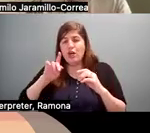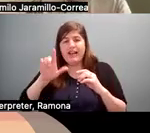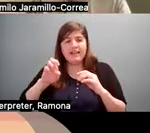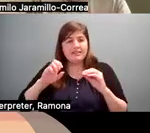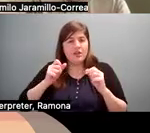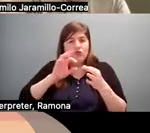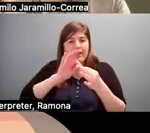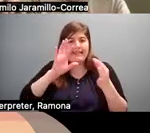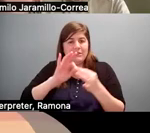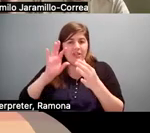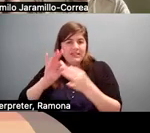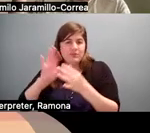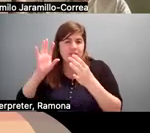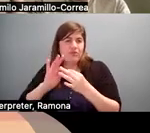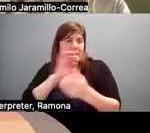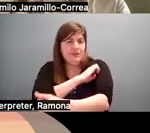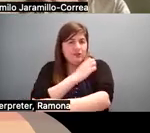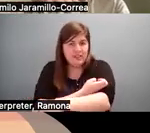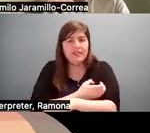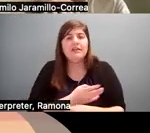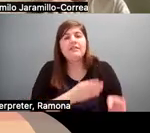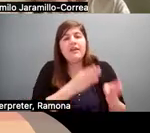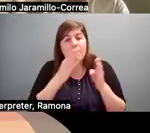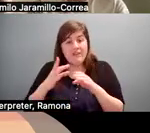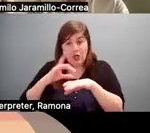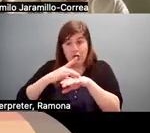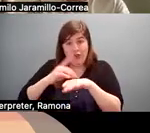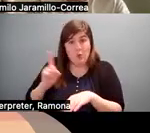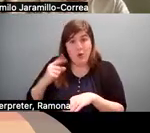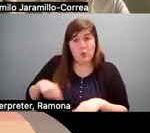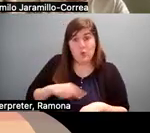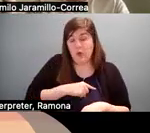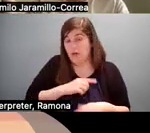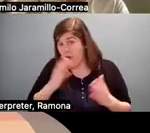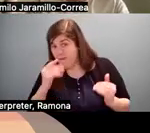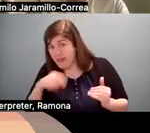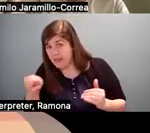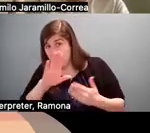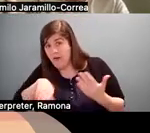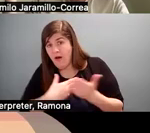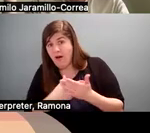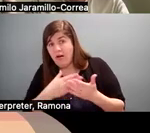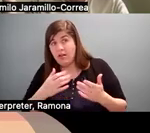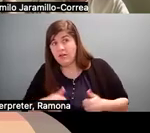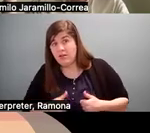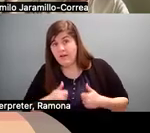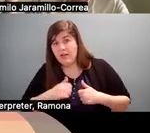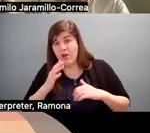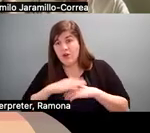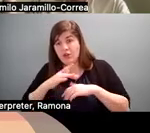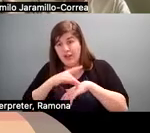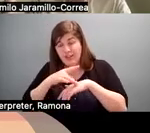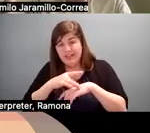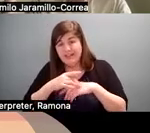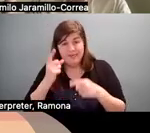we have usually the planets. So we have Earth, where we're standing right now. Hopefully everyone here watching this, I mean, I assume everyone here is on